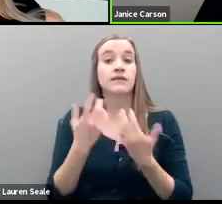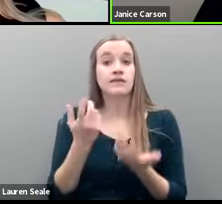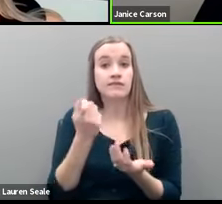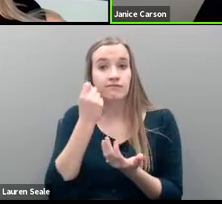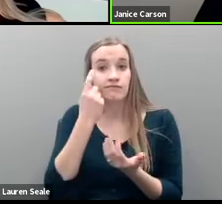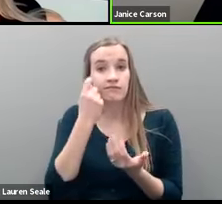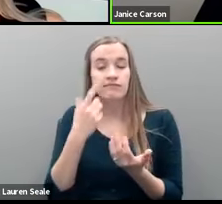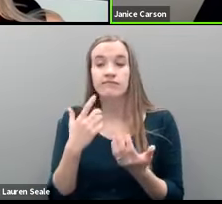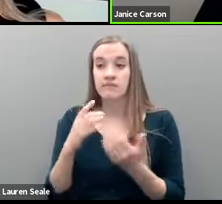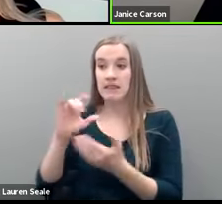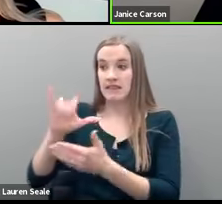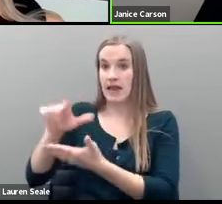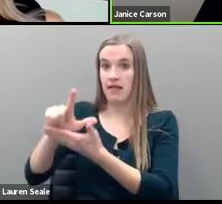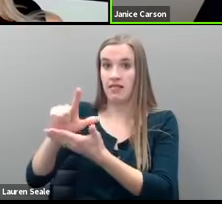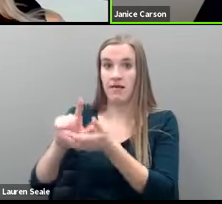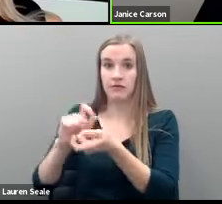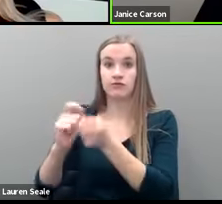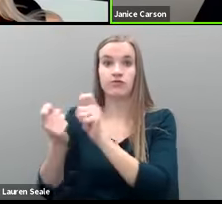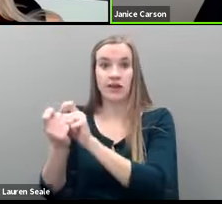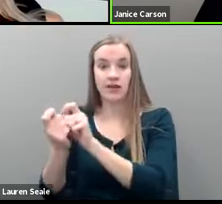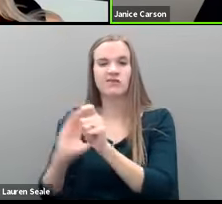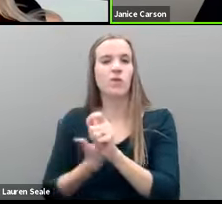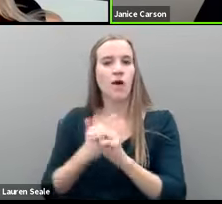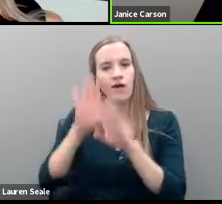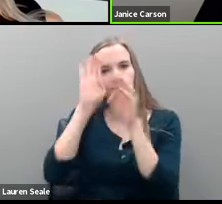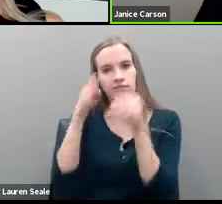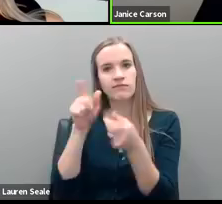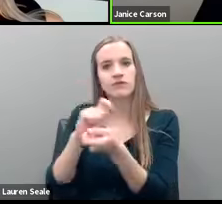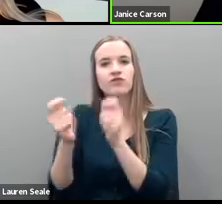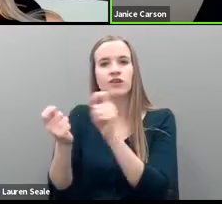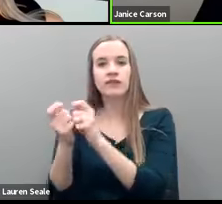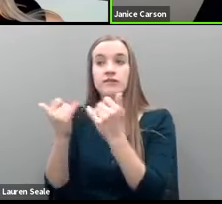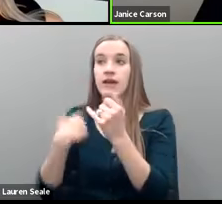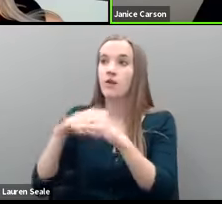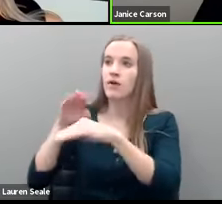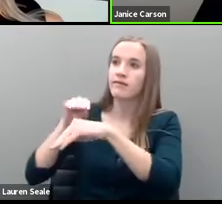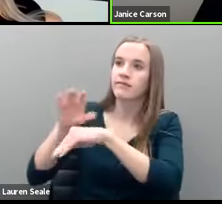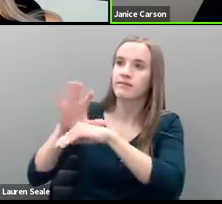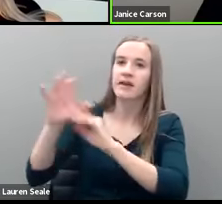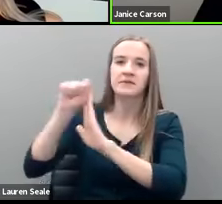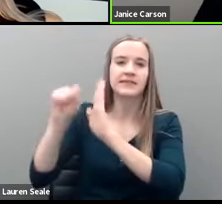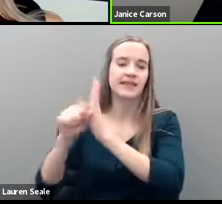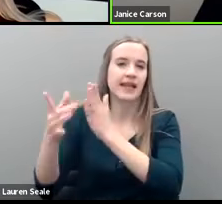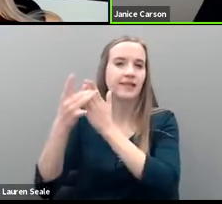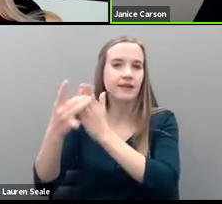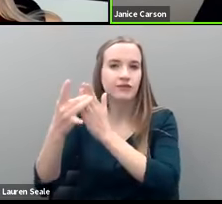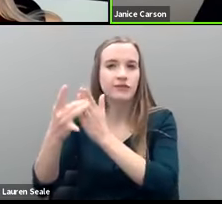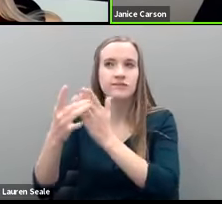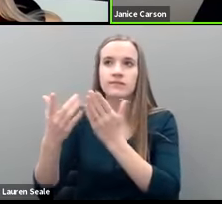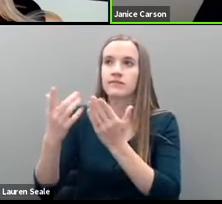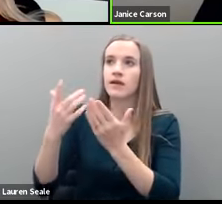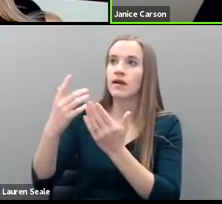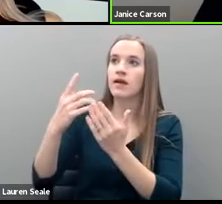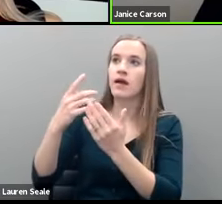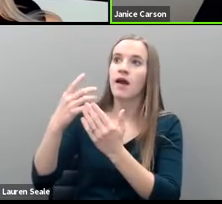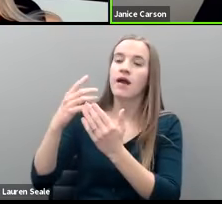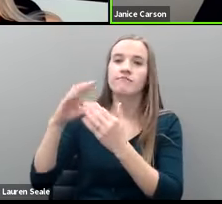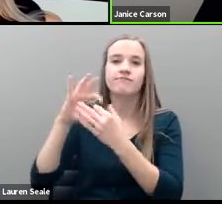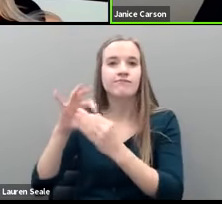on. One is state leadership, and so it's providing that advice and support and thoughts on policy